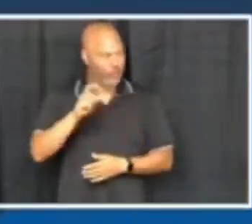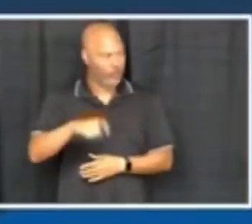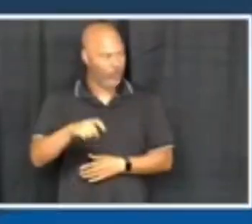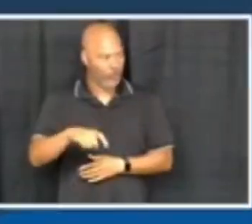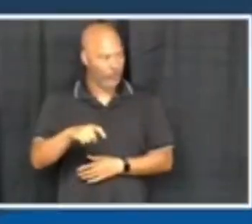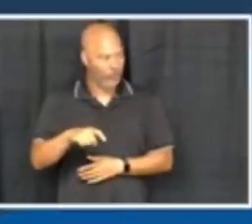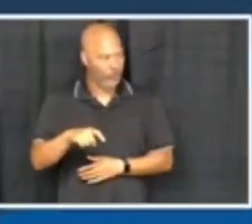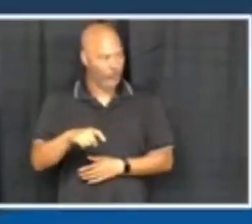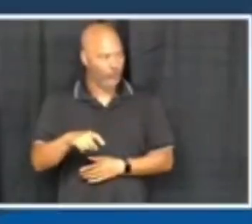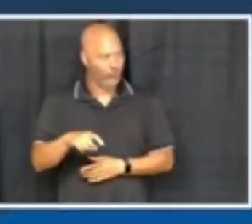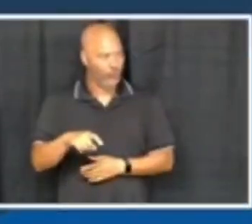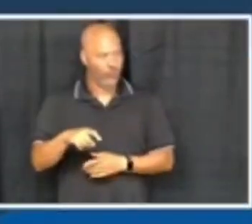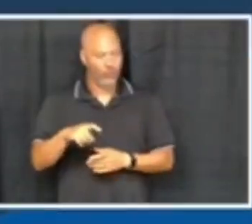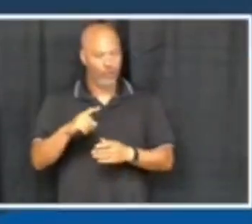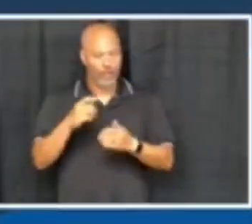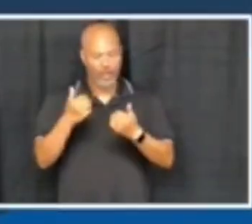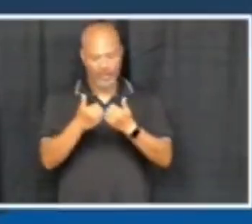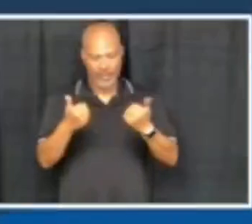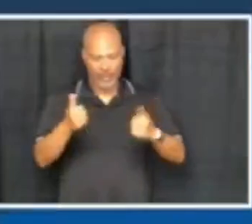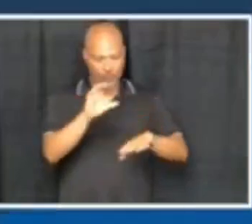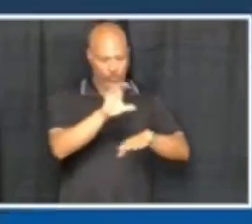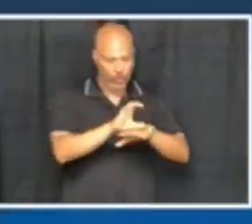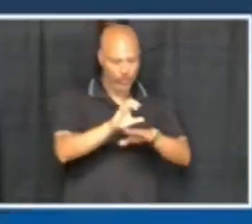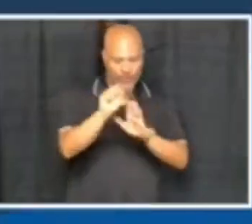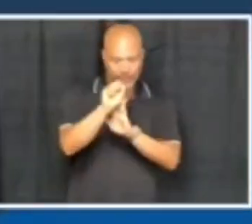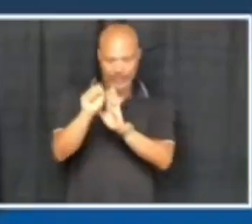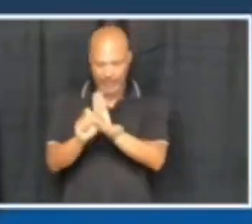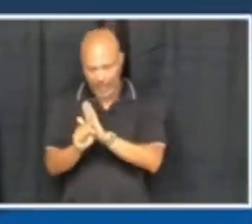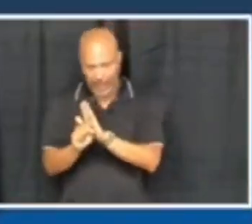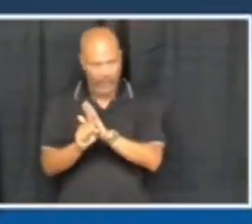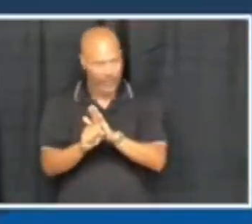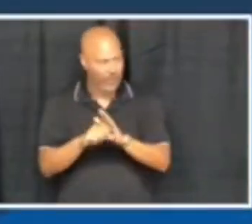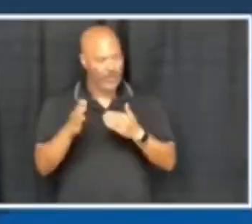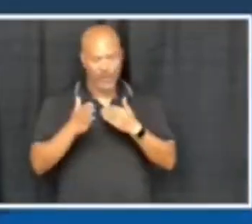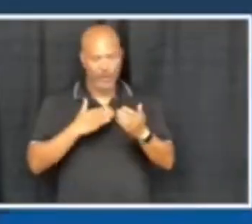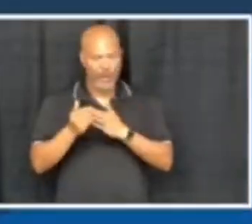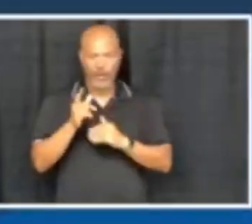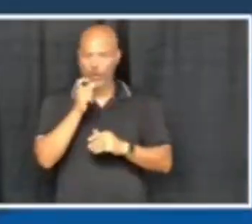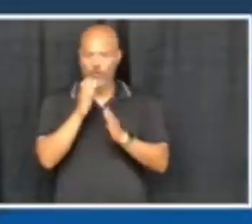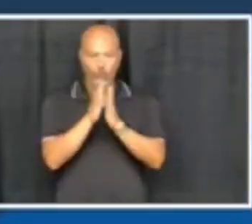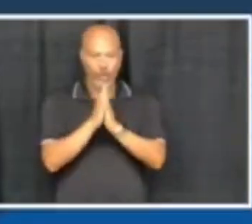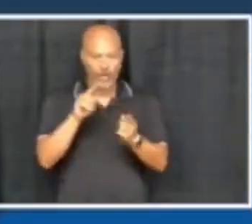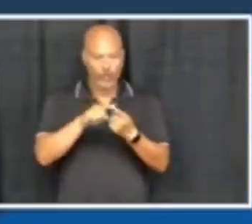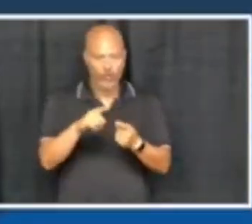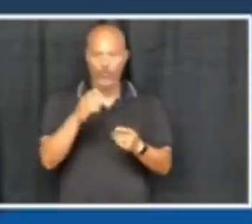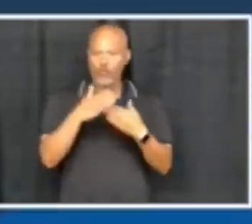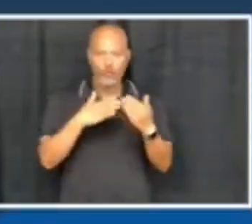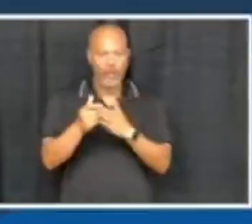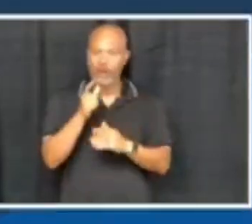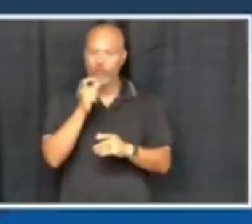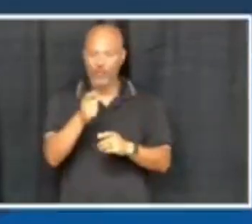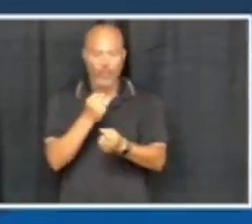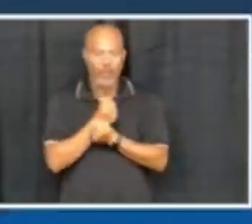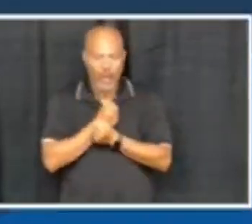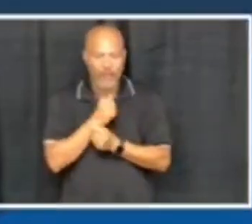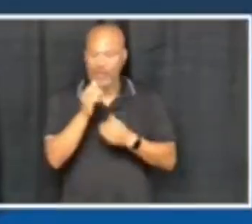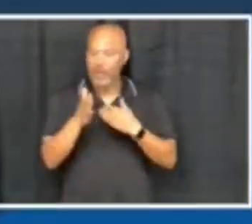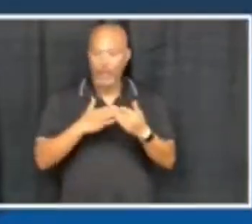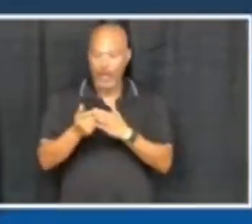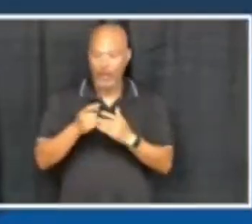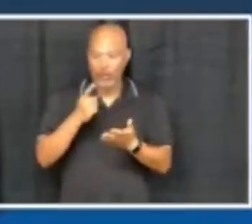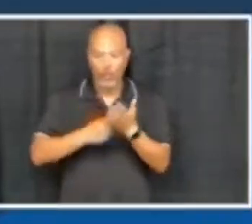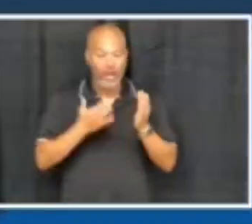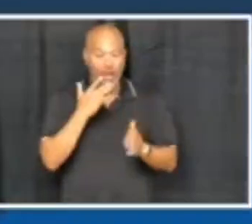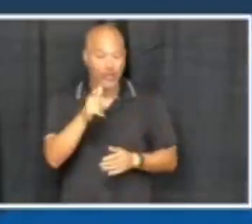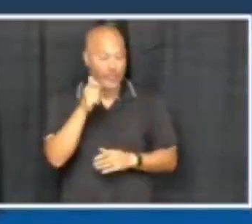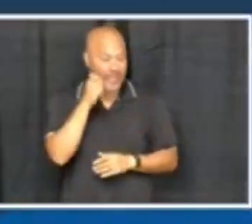to separation of church and state. It doesn't matter who you pray to. It doesn't matter who you love. It doesn't matter what